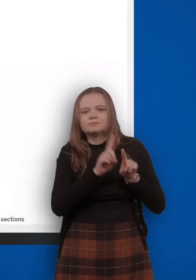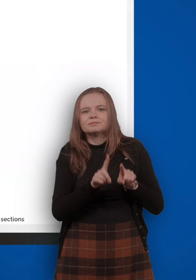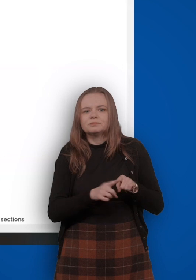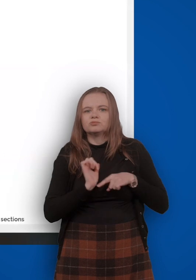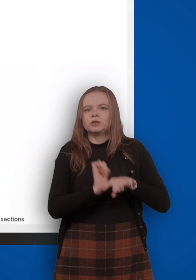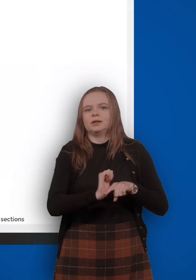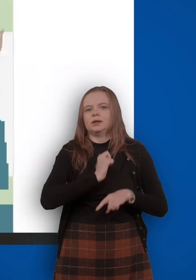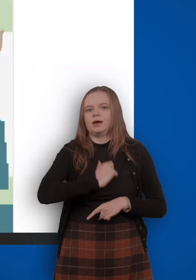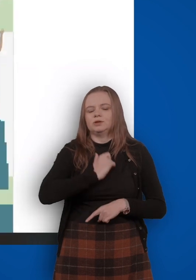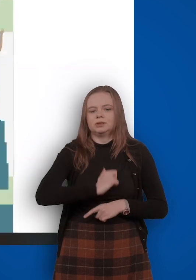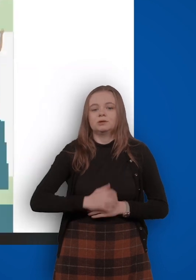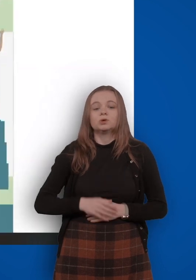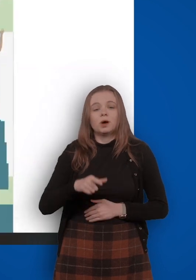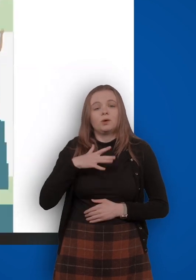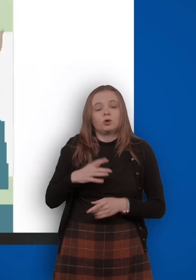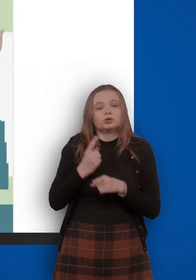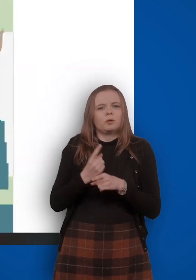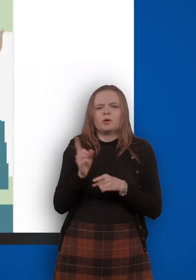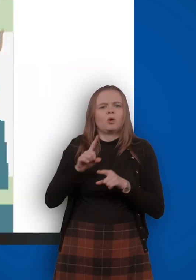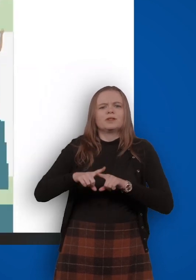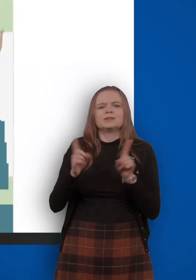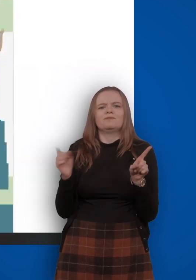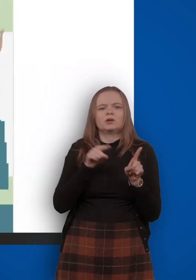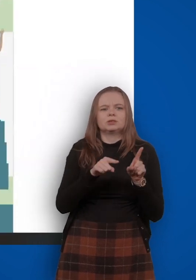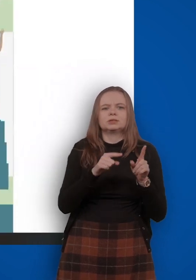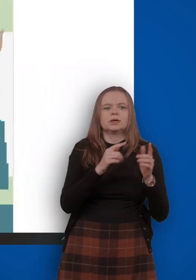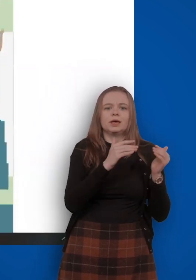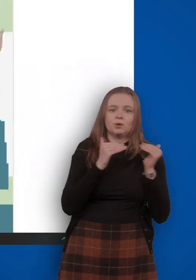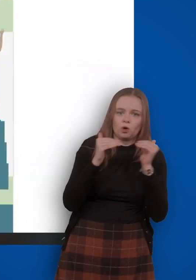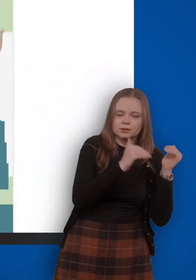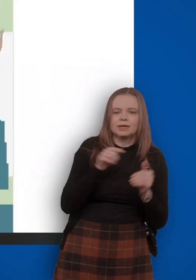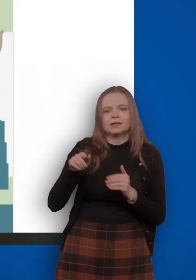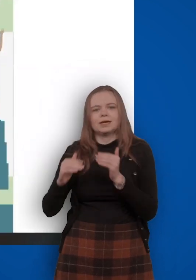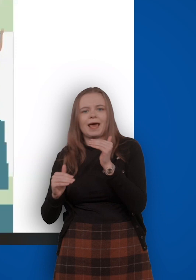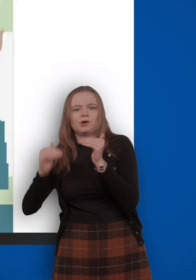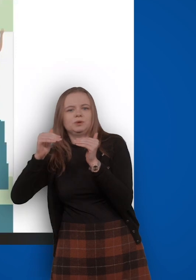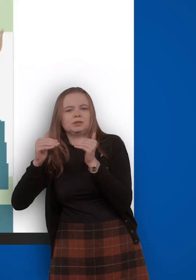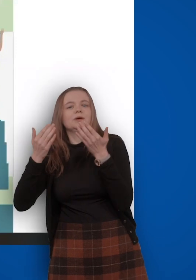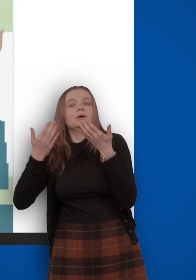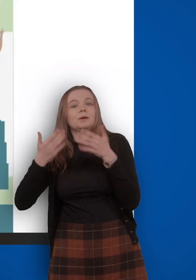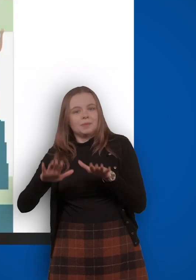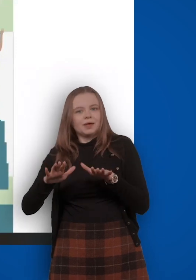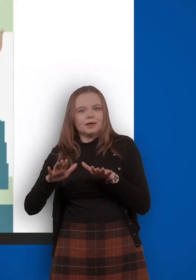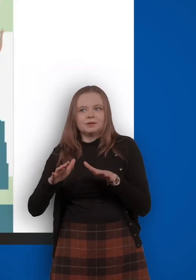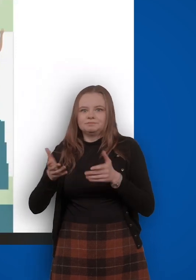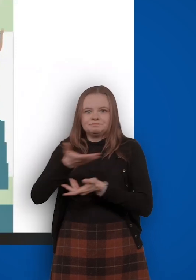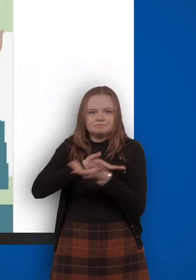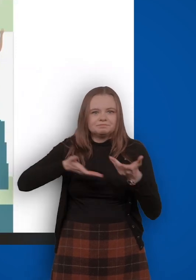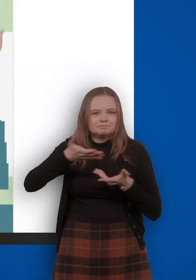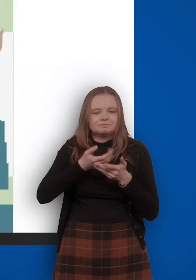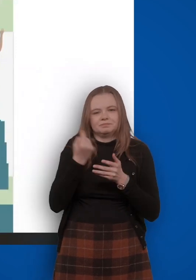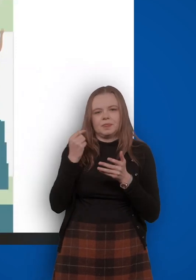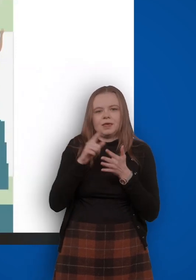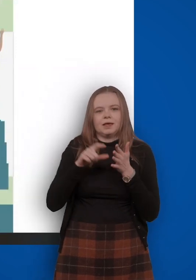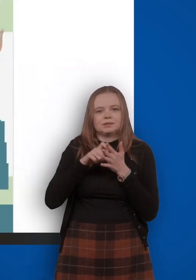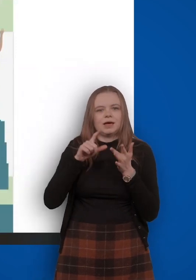touch on the difference between equality and equity. It's come up in the EDI caucus that we work